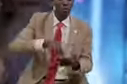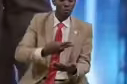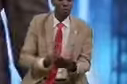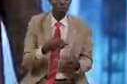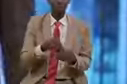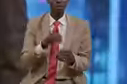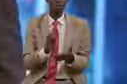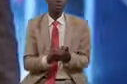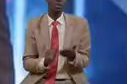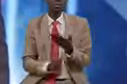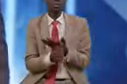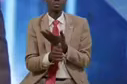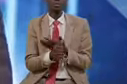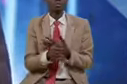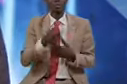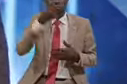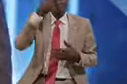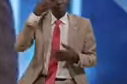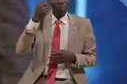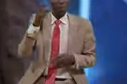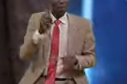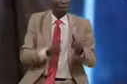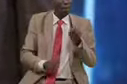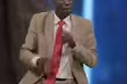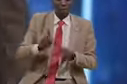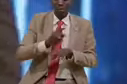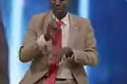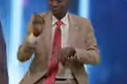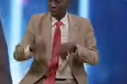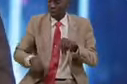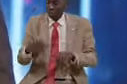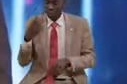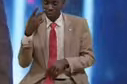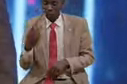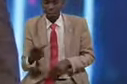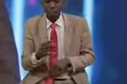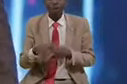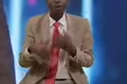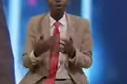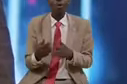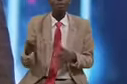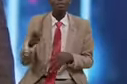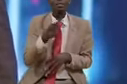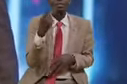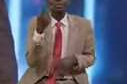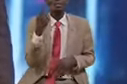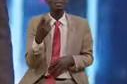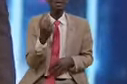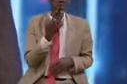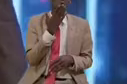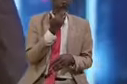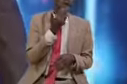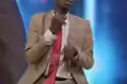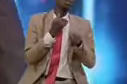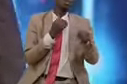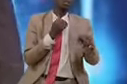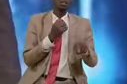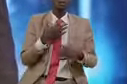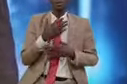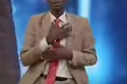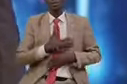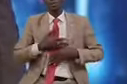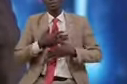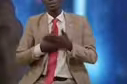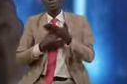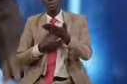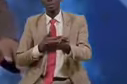danger, because the people that do not see, all they see is there's sweetness there, there's pleasure there,